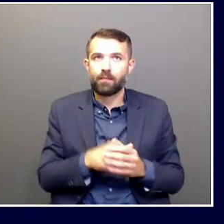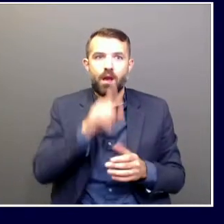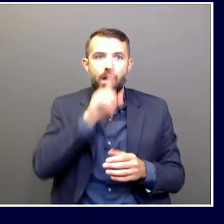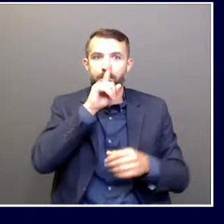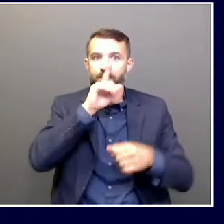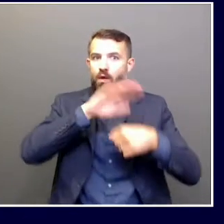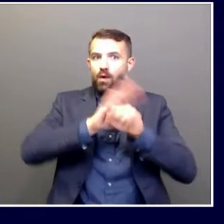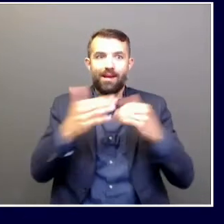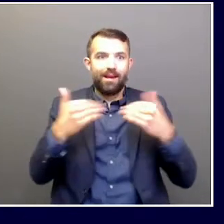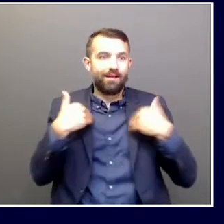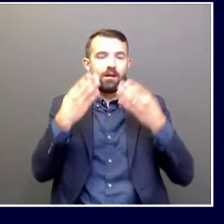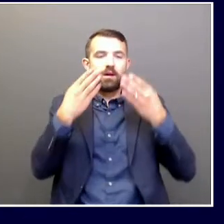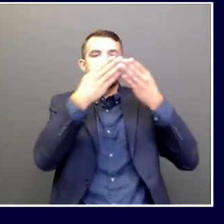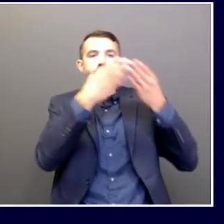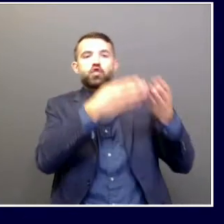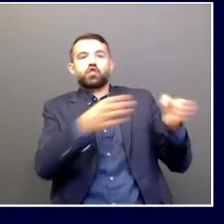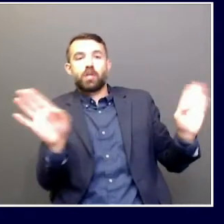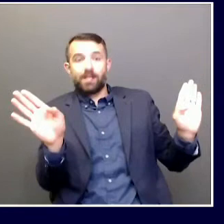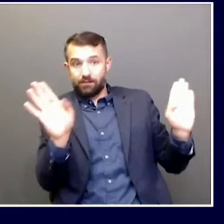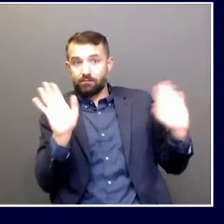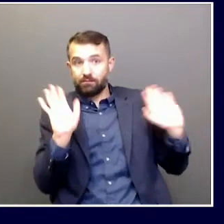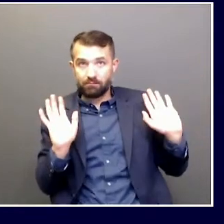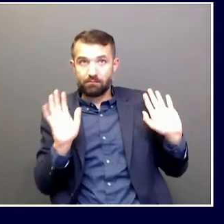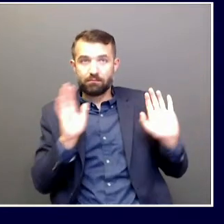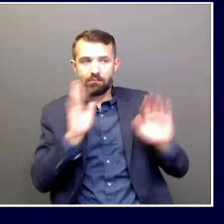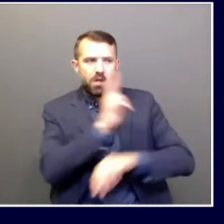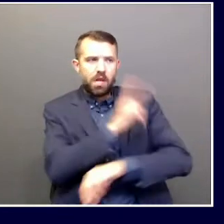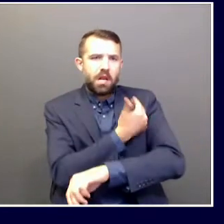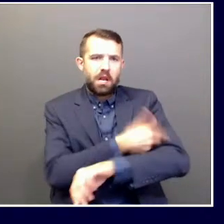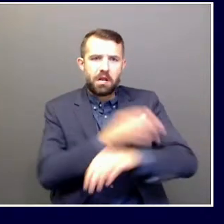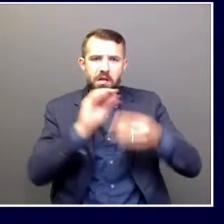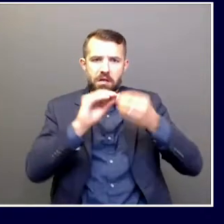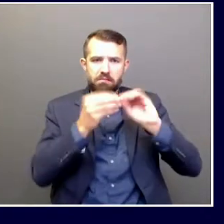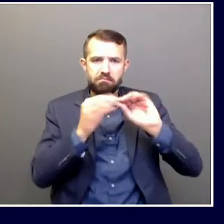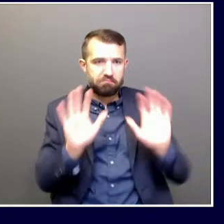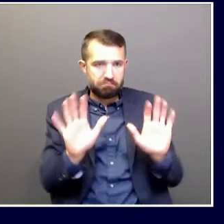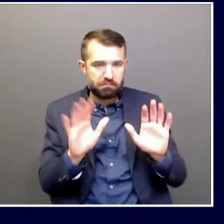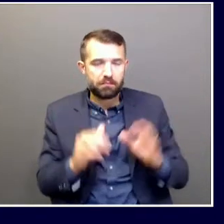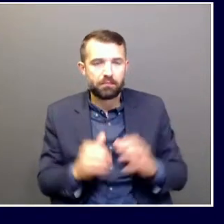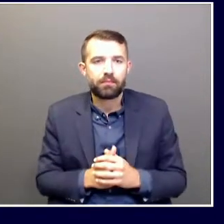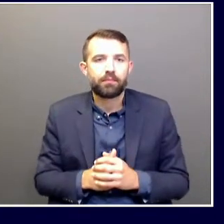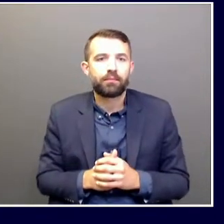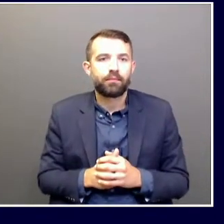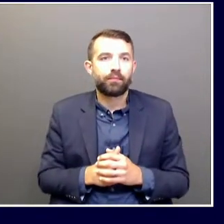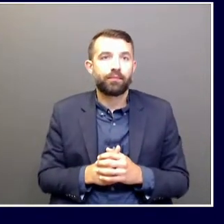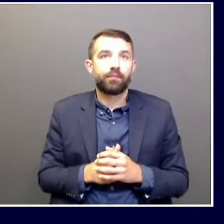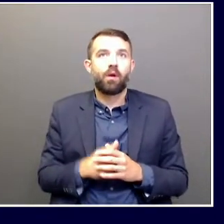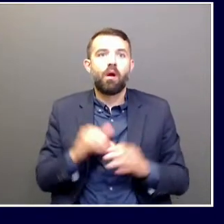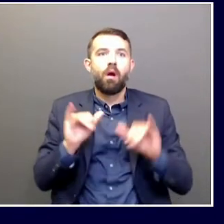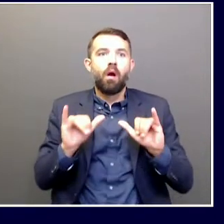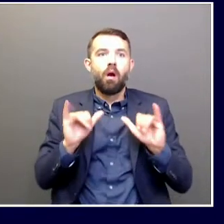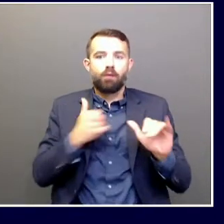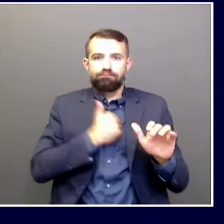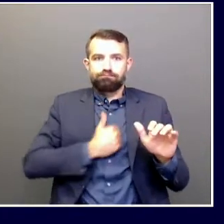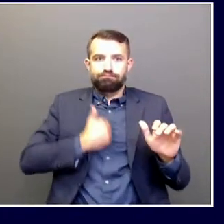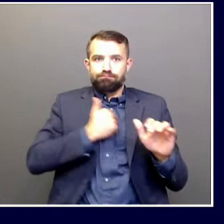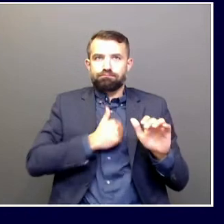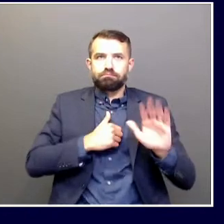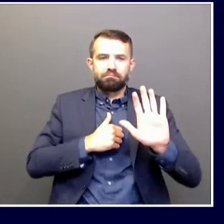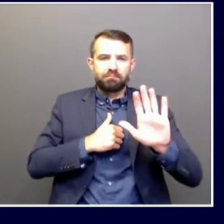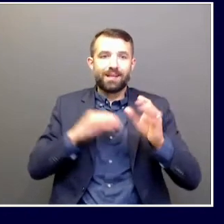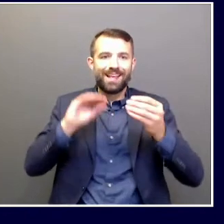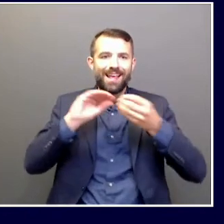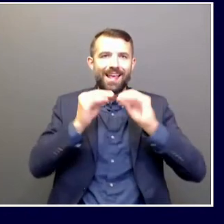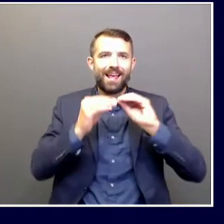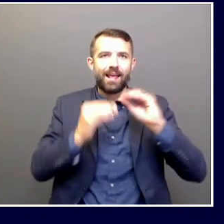former number has plateaued out. It varies a bit week by week, as you would expect with any number, but it's plateaued out to be